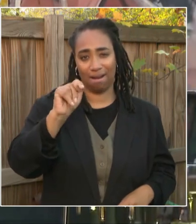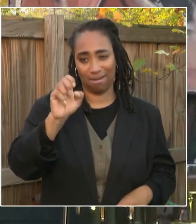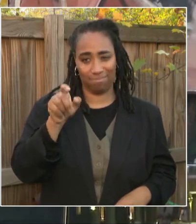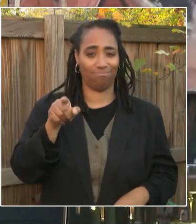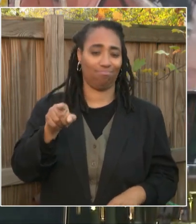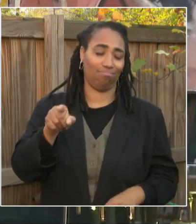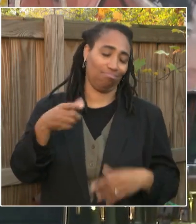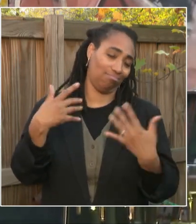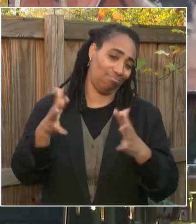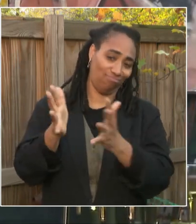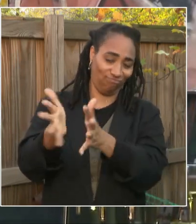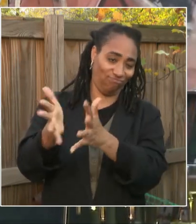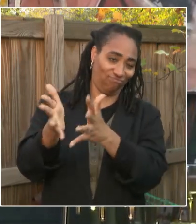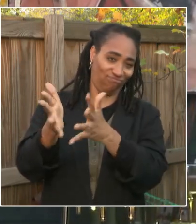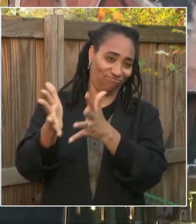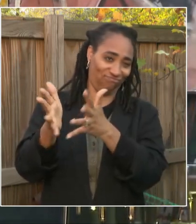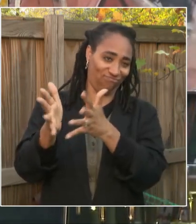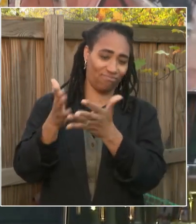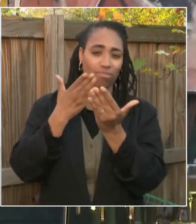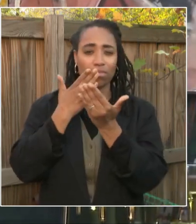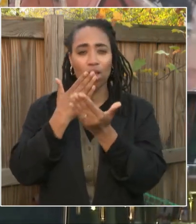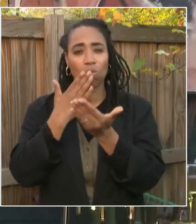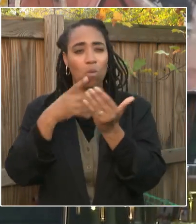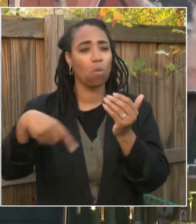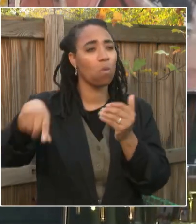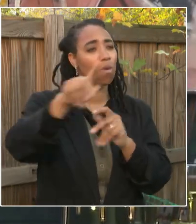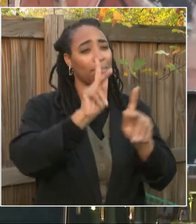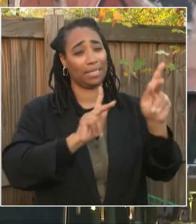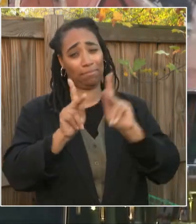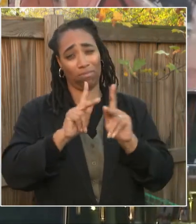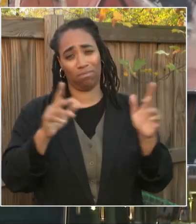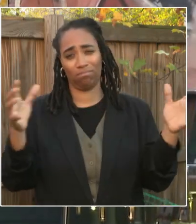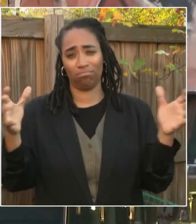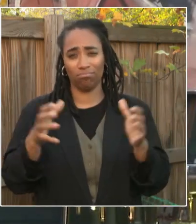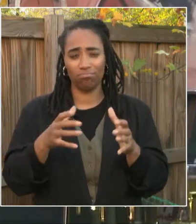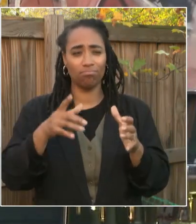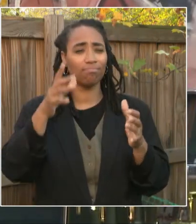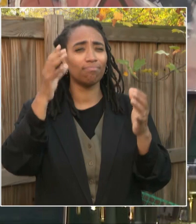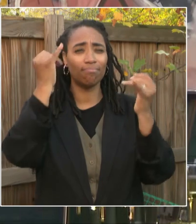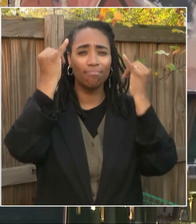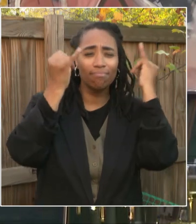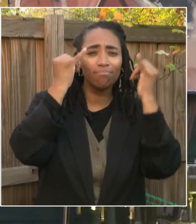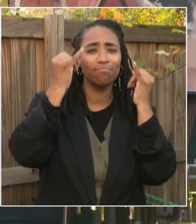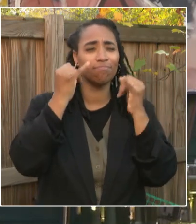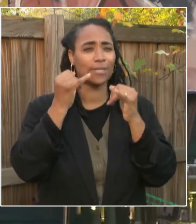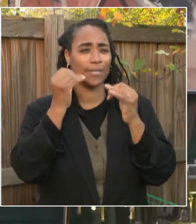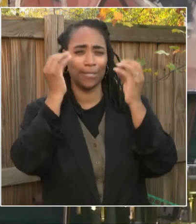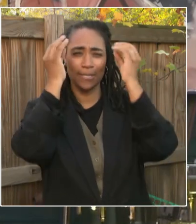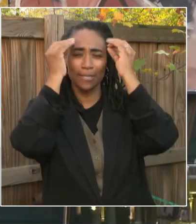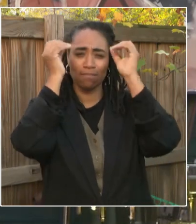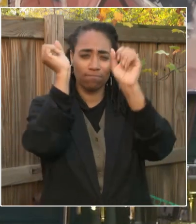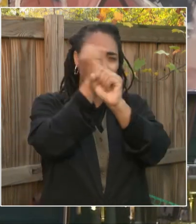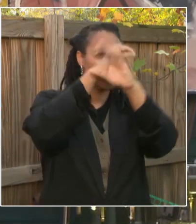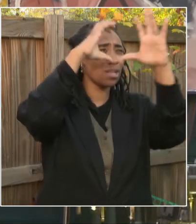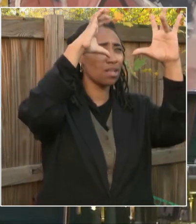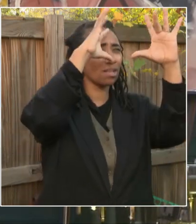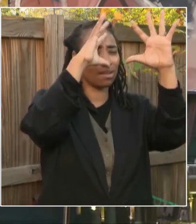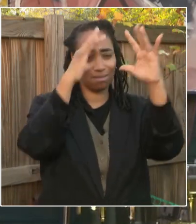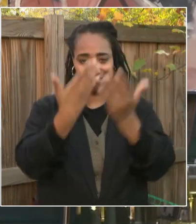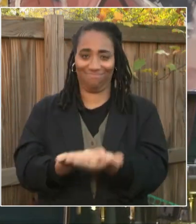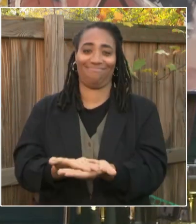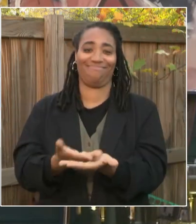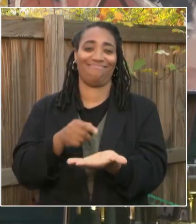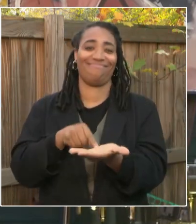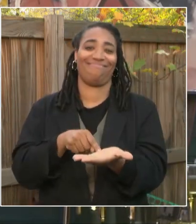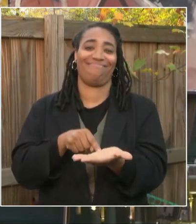you to all of the people who put their ideas and vision towards this beautiful museum. Now,